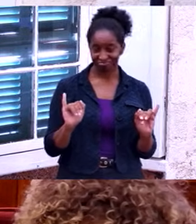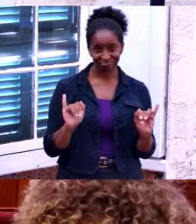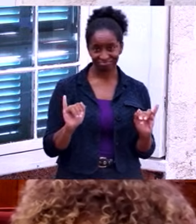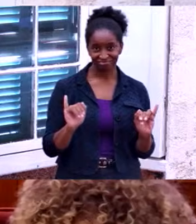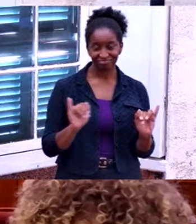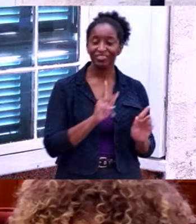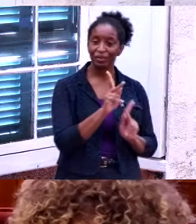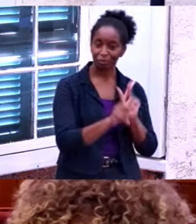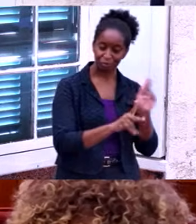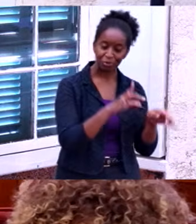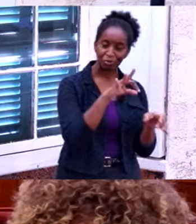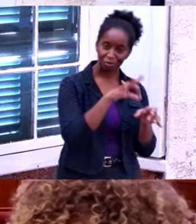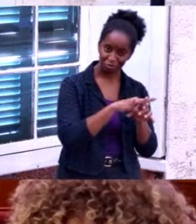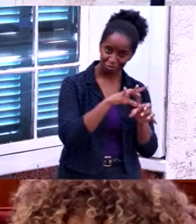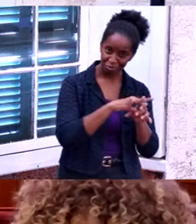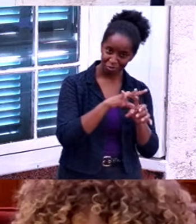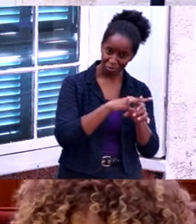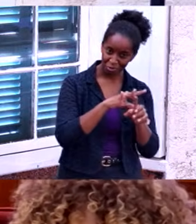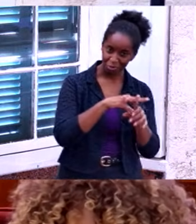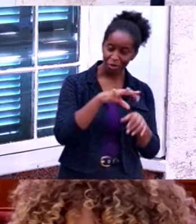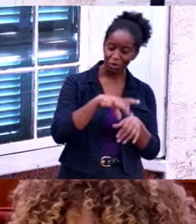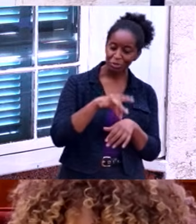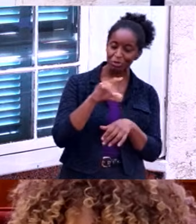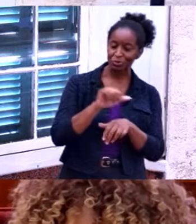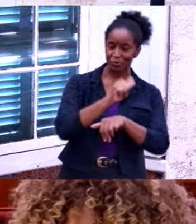sir, in that position.